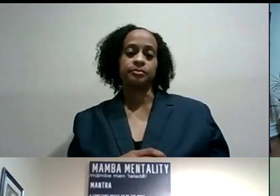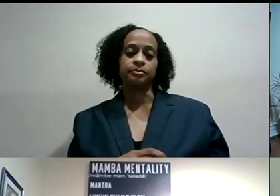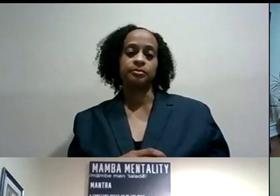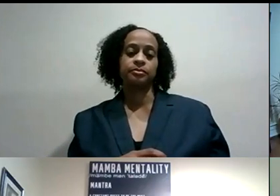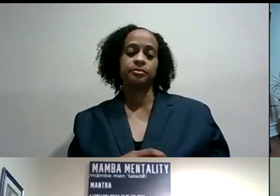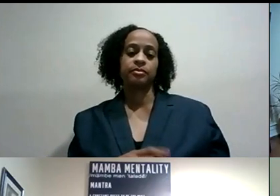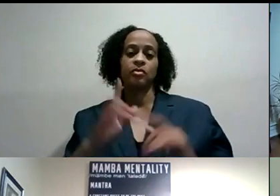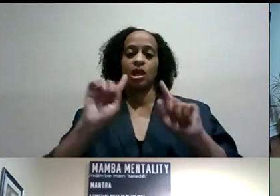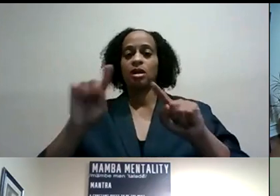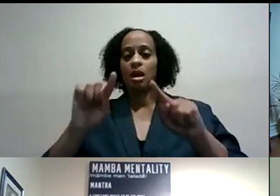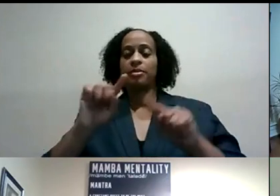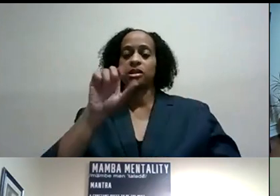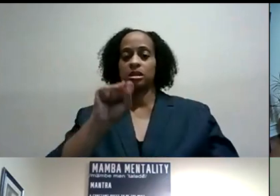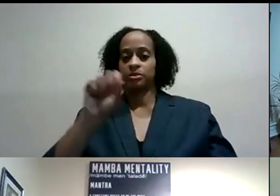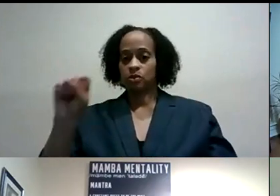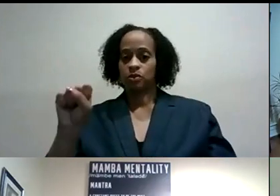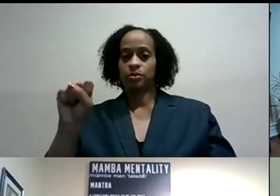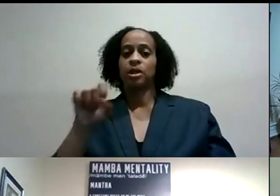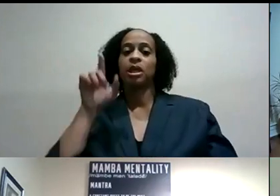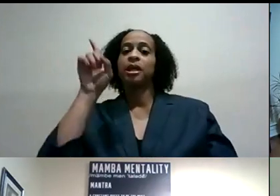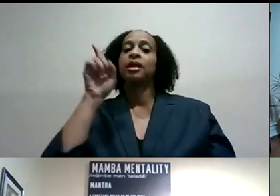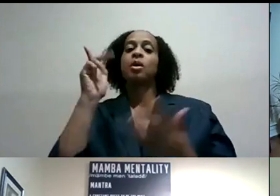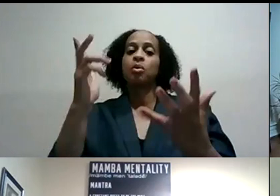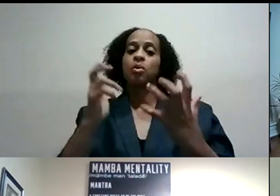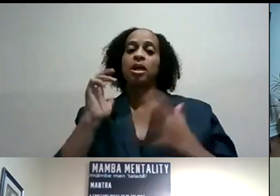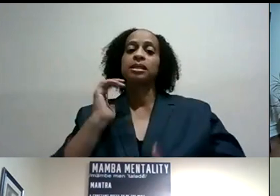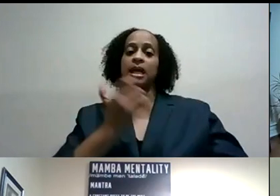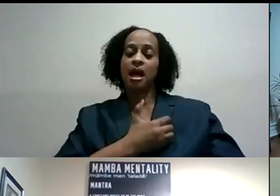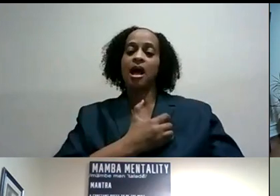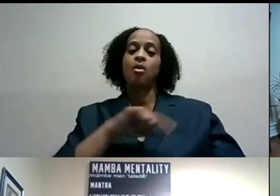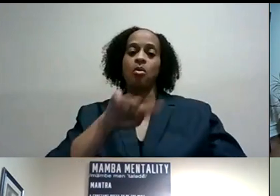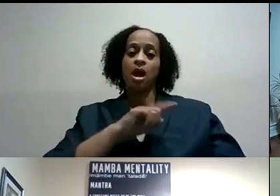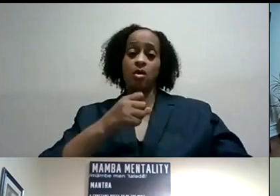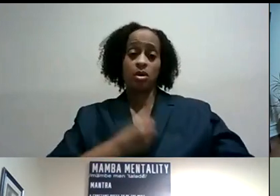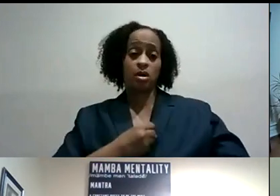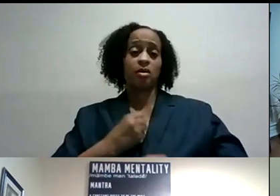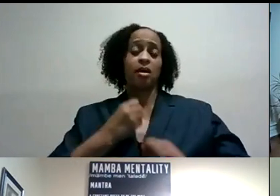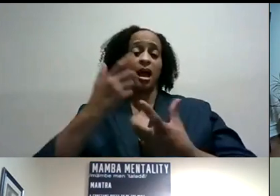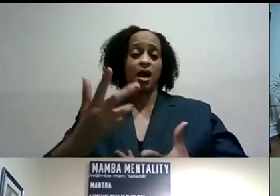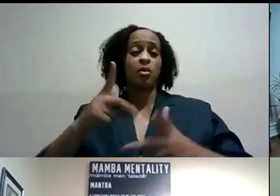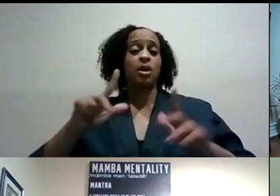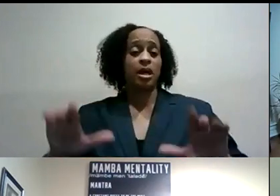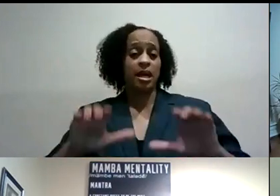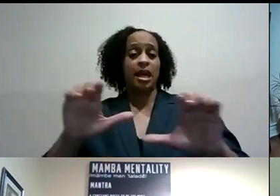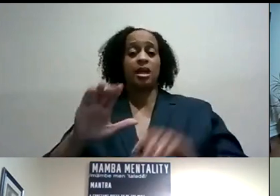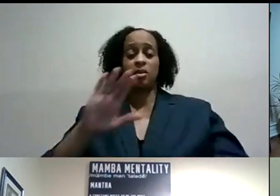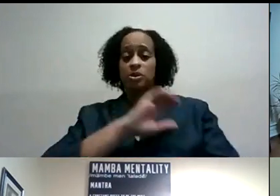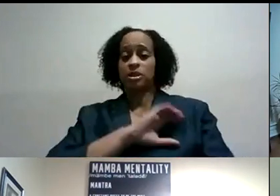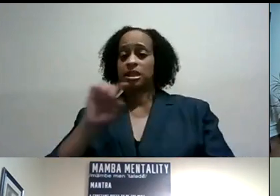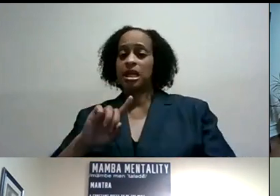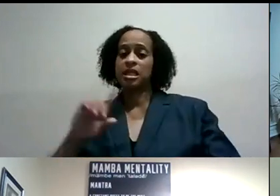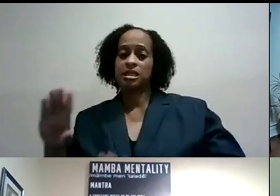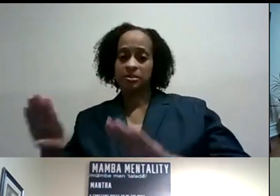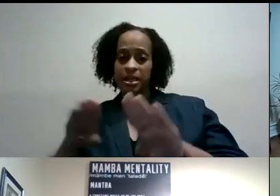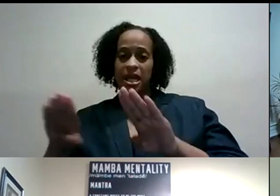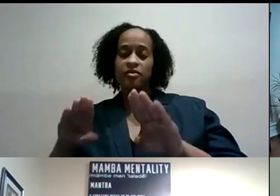coming to Sabbath school. He wants our outward acts, which was Cain's outward acts. He